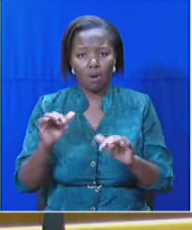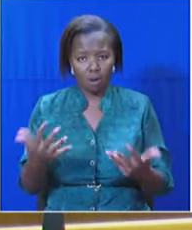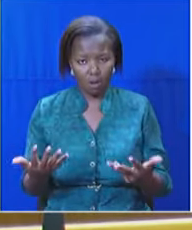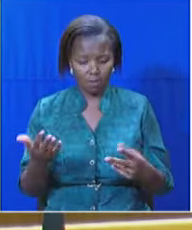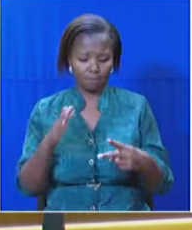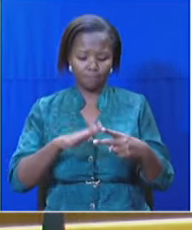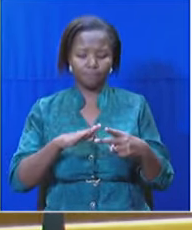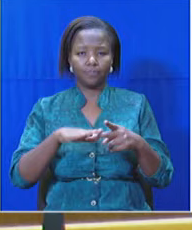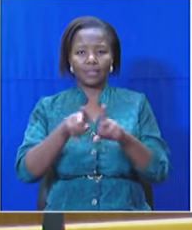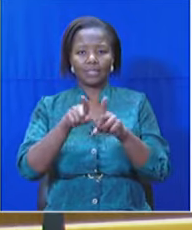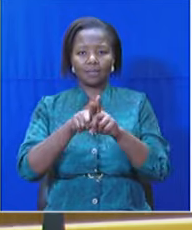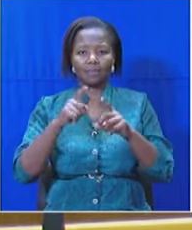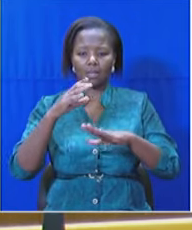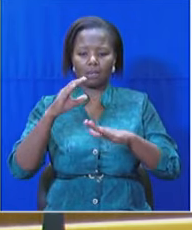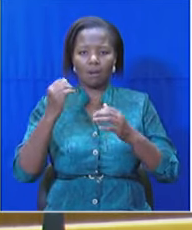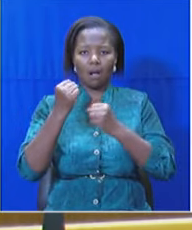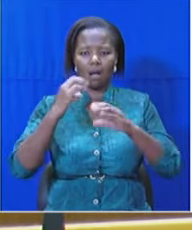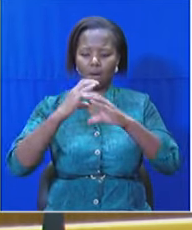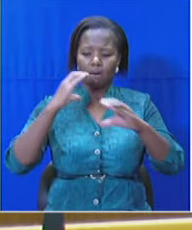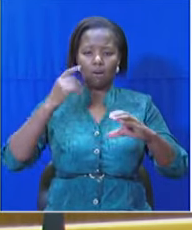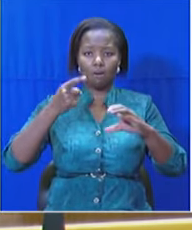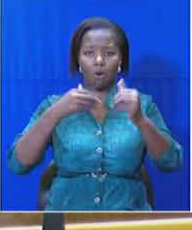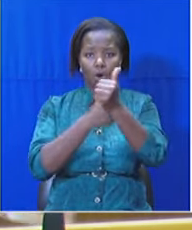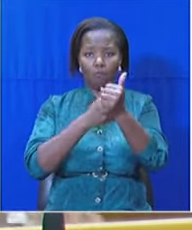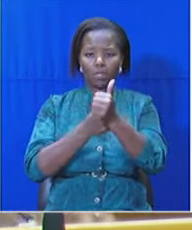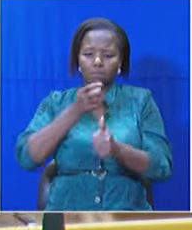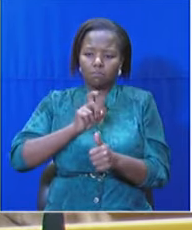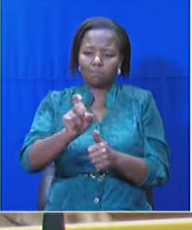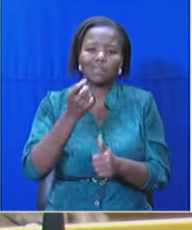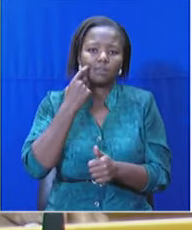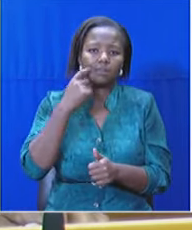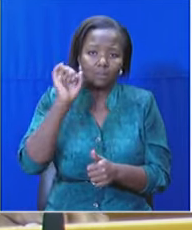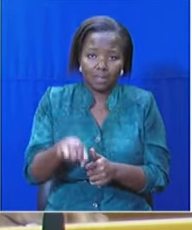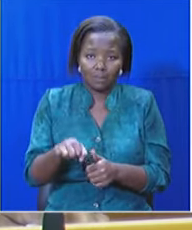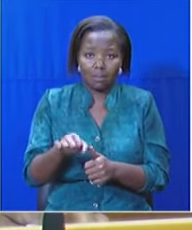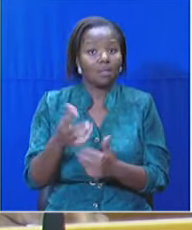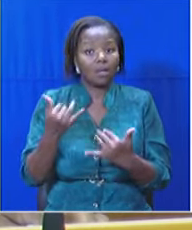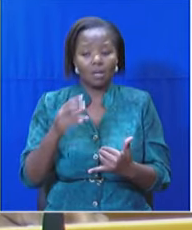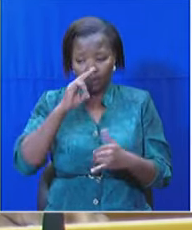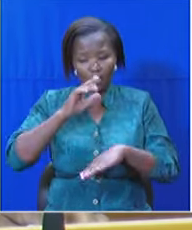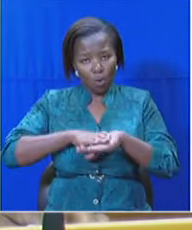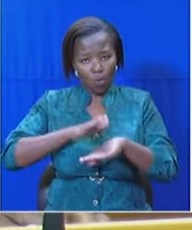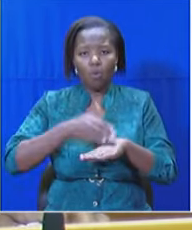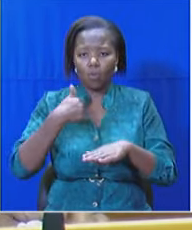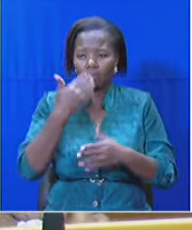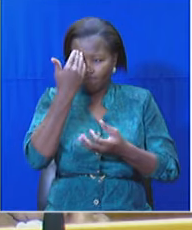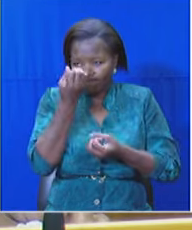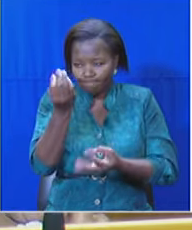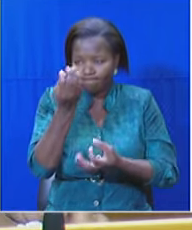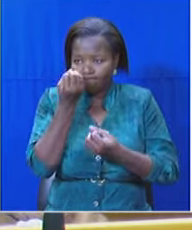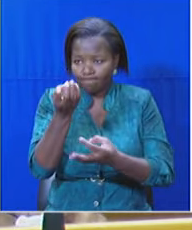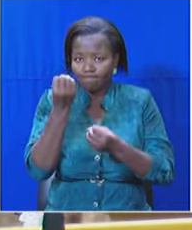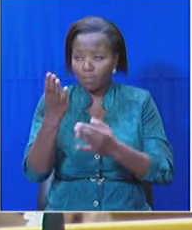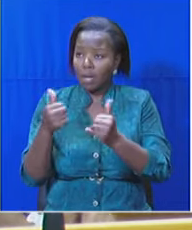of the Mobile Lodgement Office. But more still needs to be done to continuously inform the claimants about the progress of